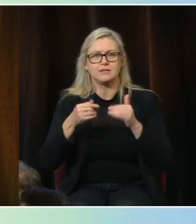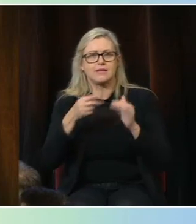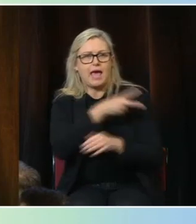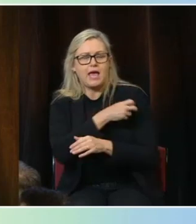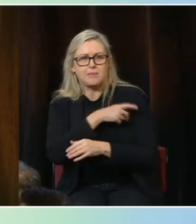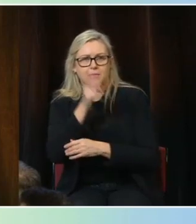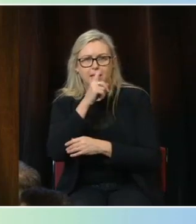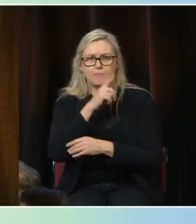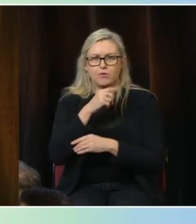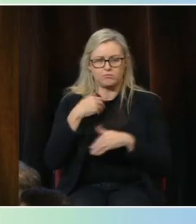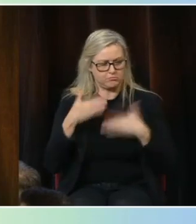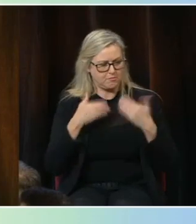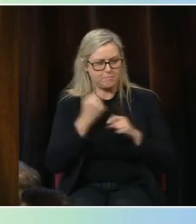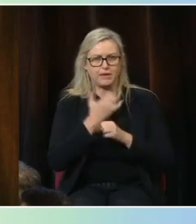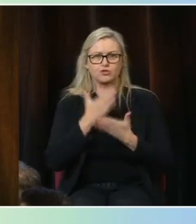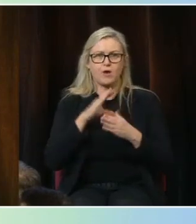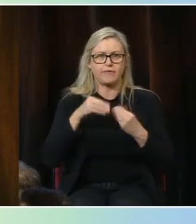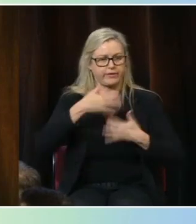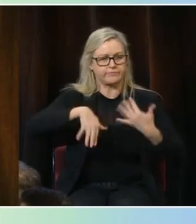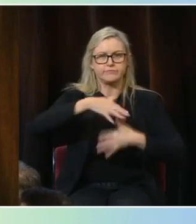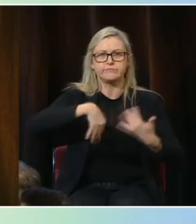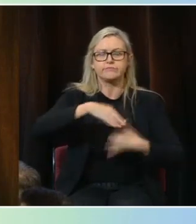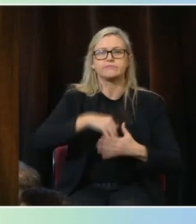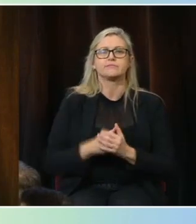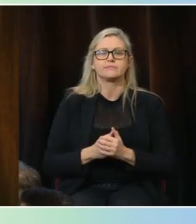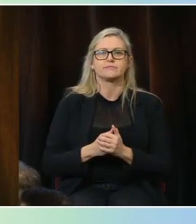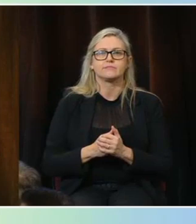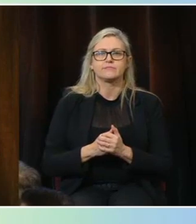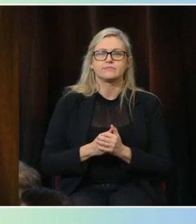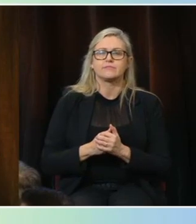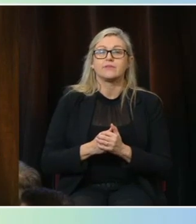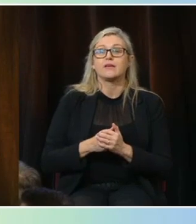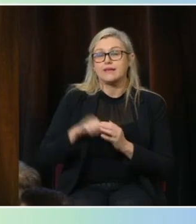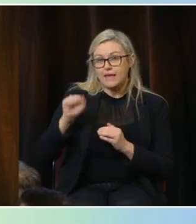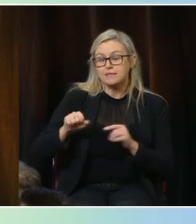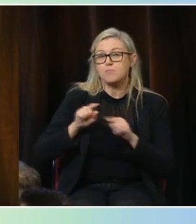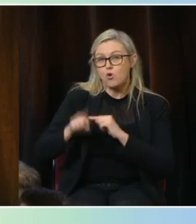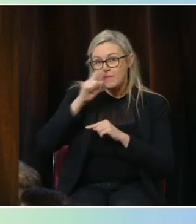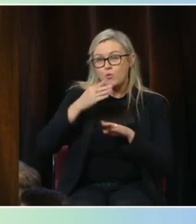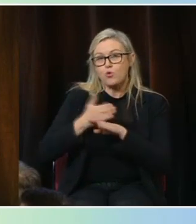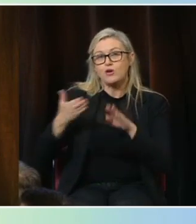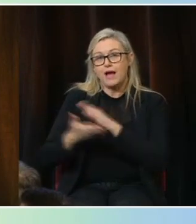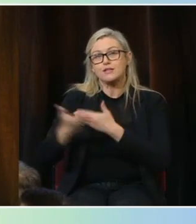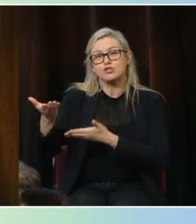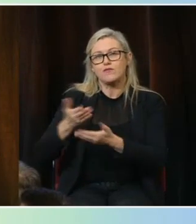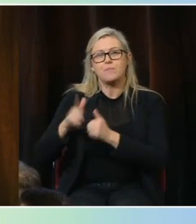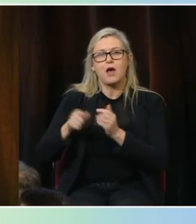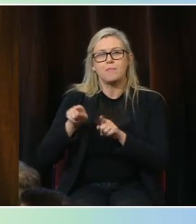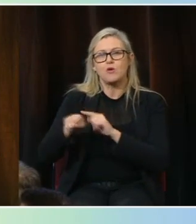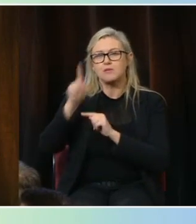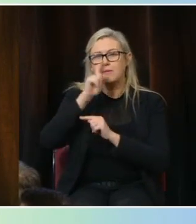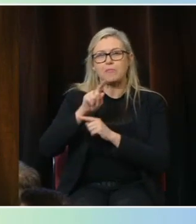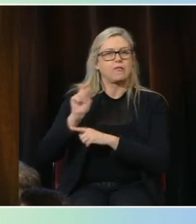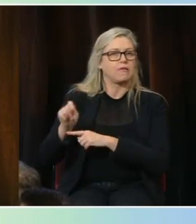Plumbing that keeps everything running smoothly despite being an overwhelming majority these jobs are too often overlooked in public discourse and